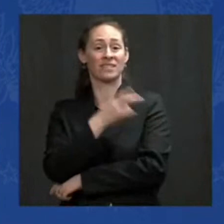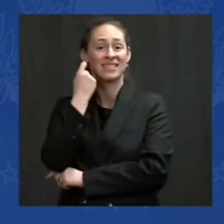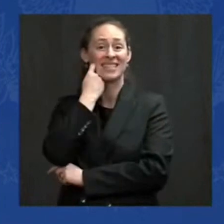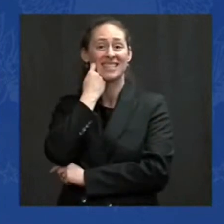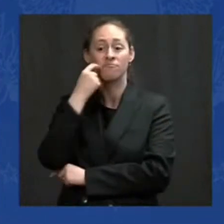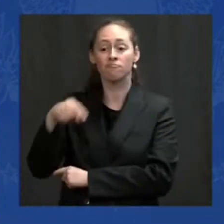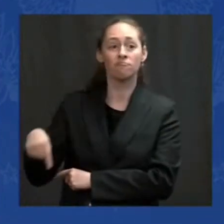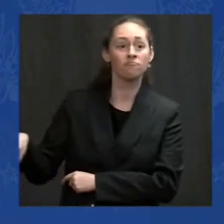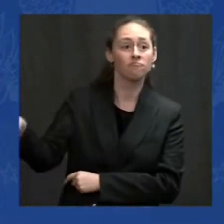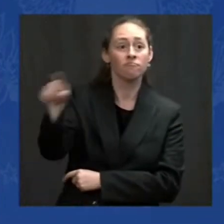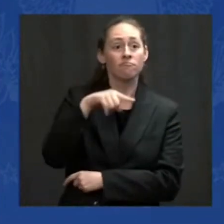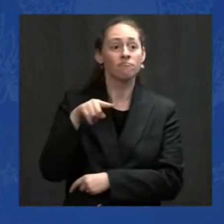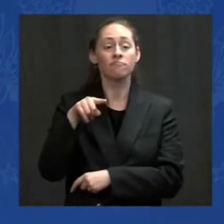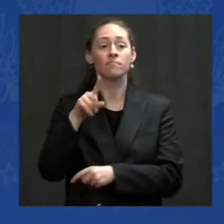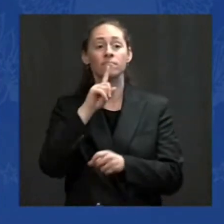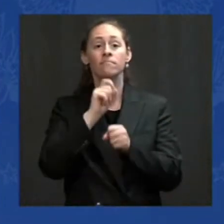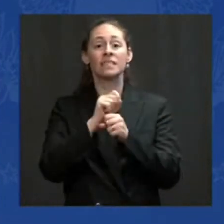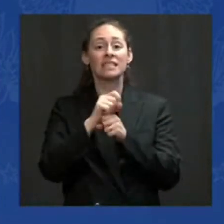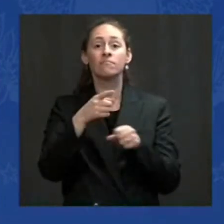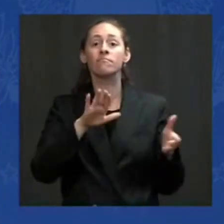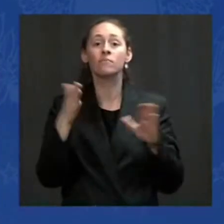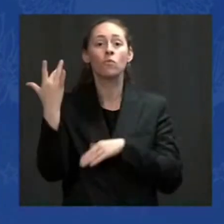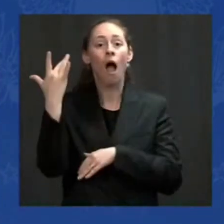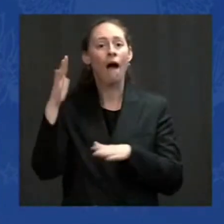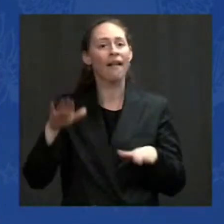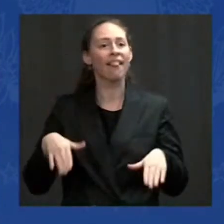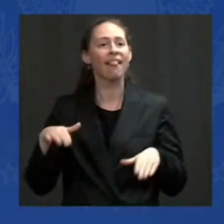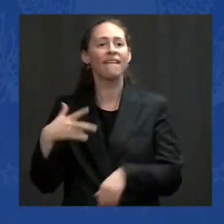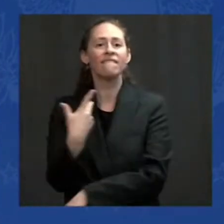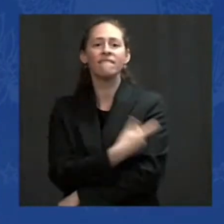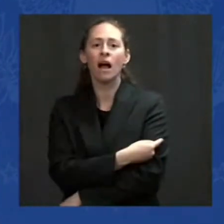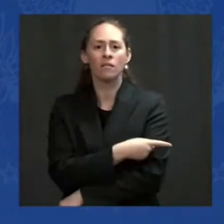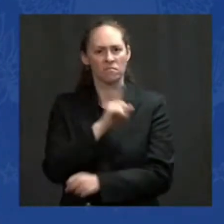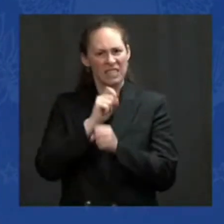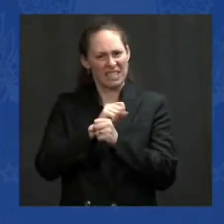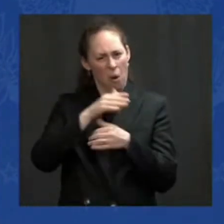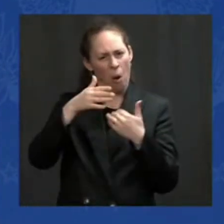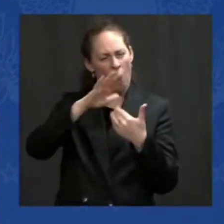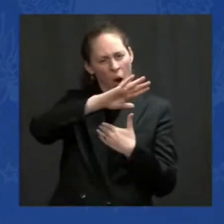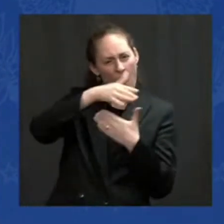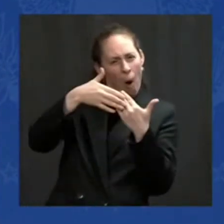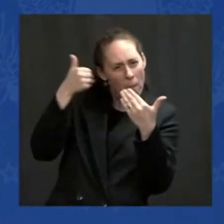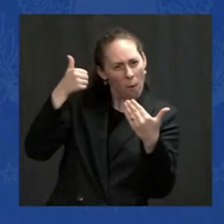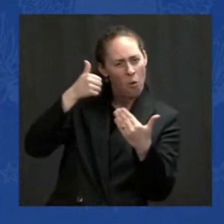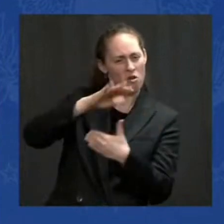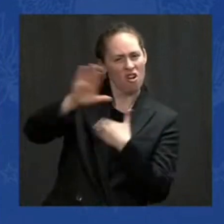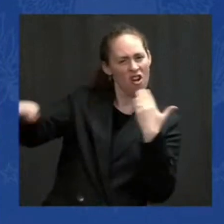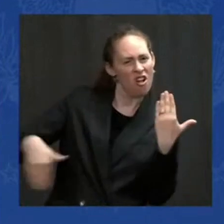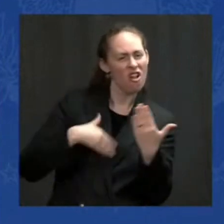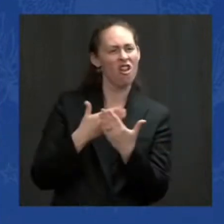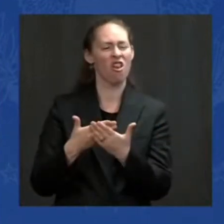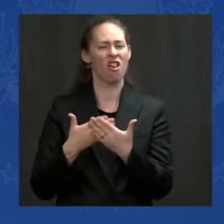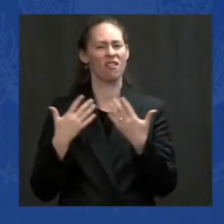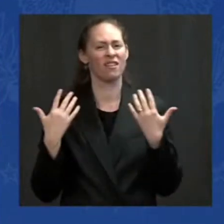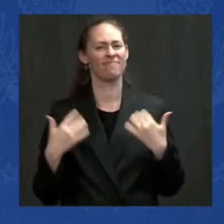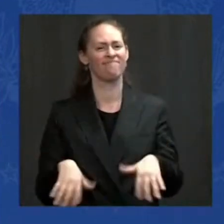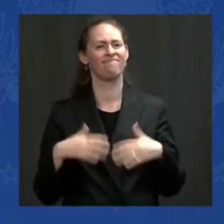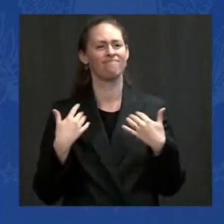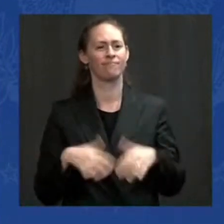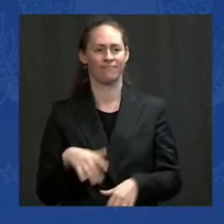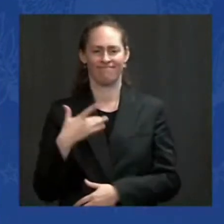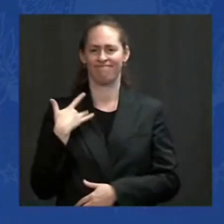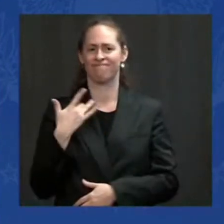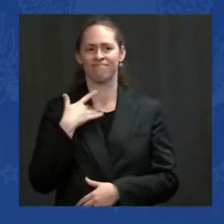among unvaccinated individuals. And to be clear, there will likely continue to be an increase in cases